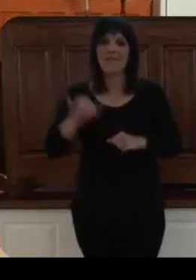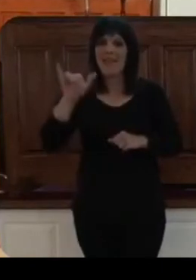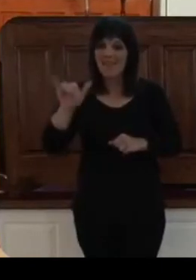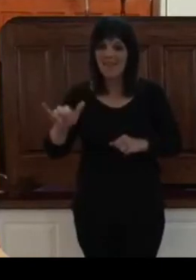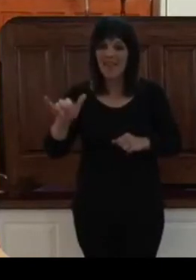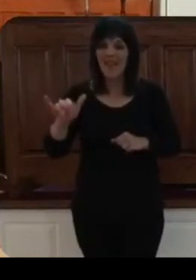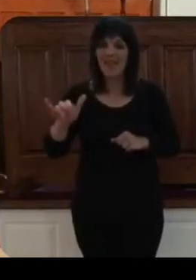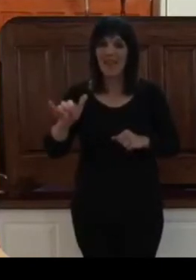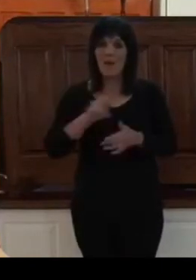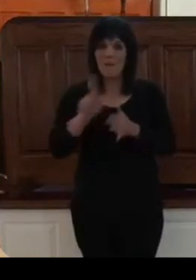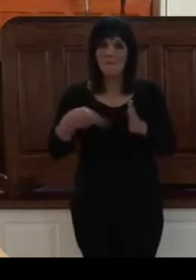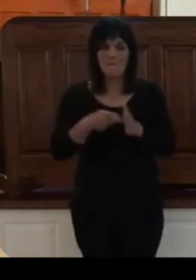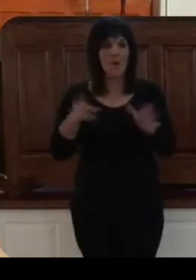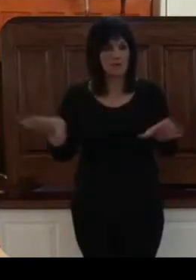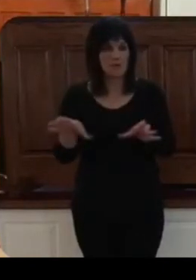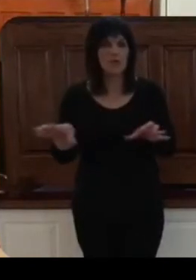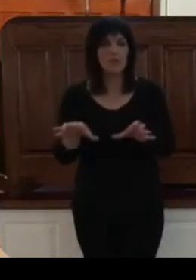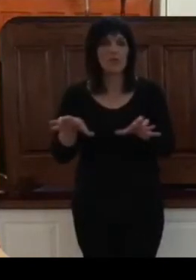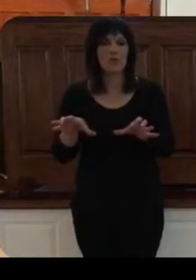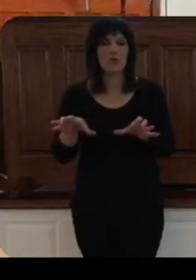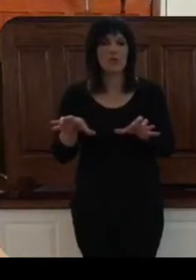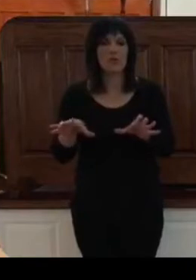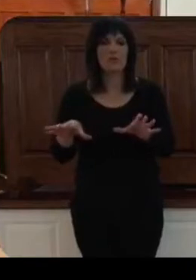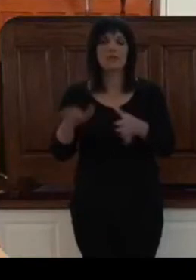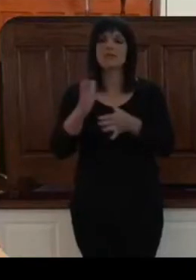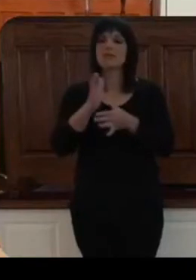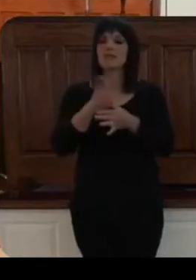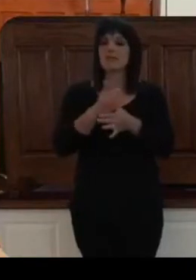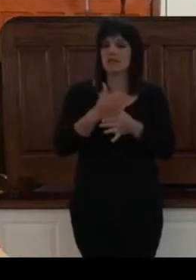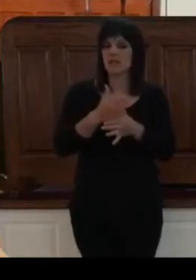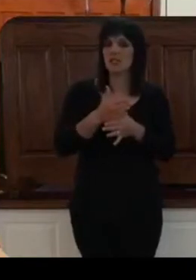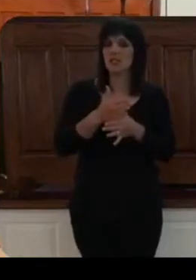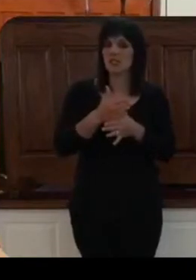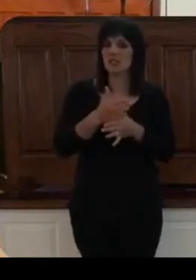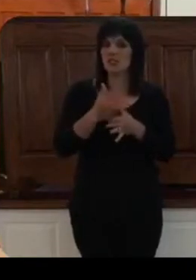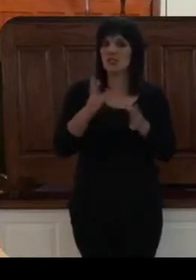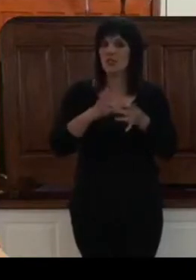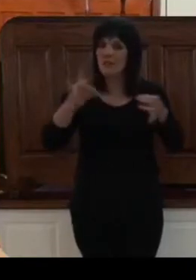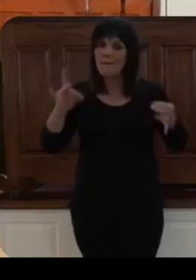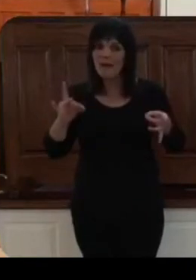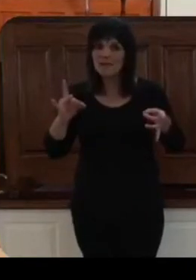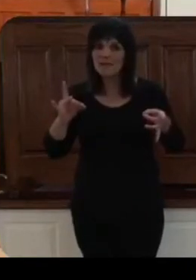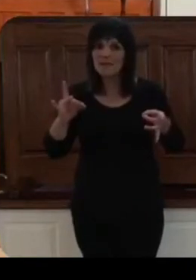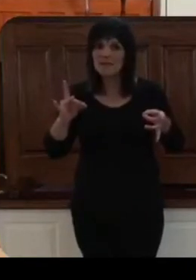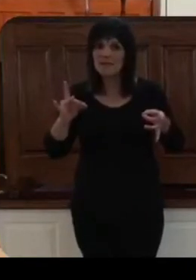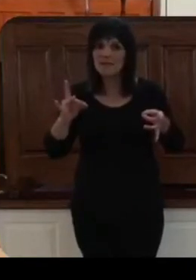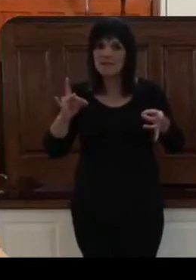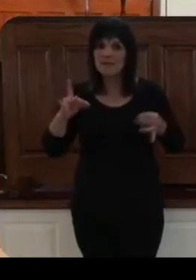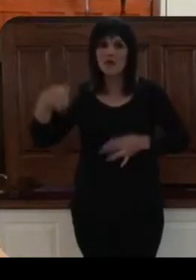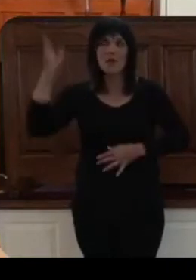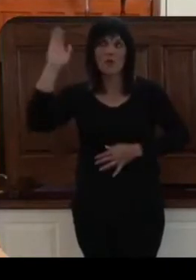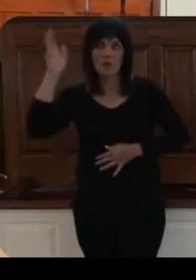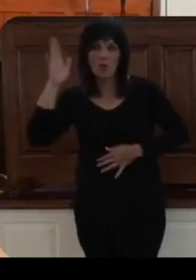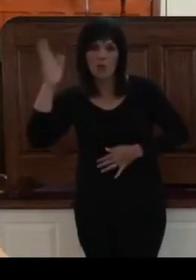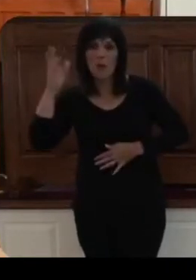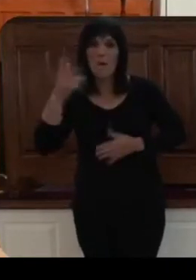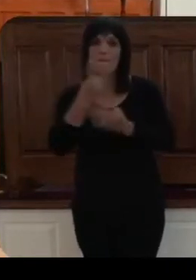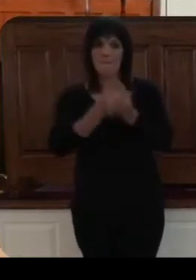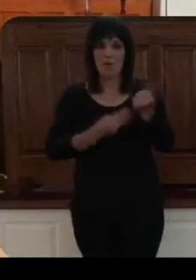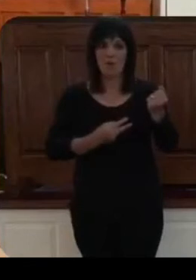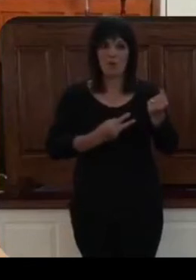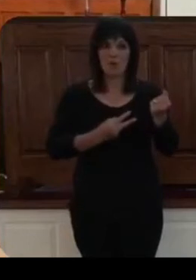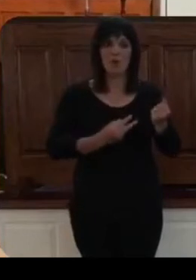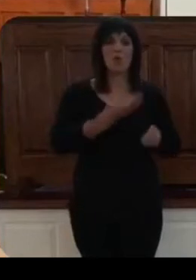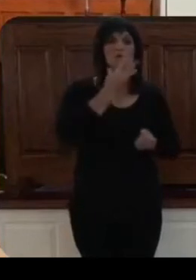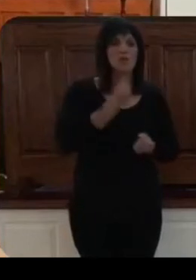he does it in Thessalonica. He shares the messianic passages. He evangelizes, and both Jews and Gentiles get saved.